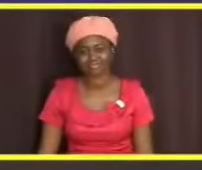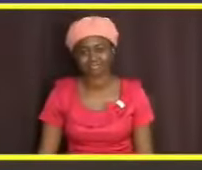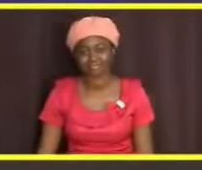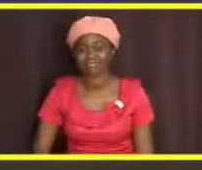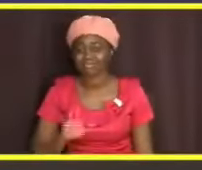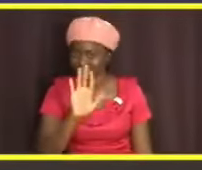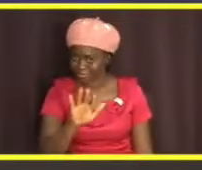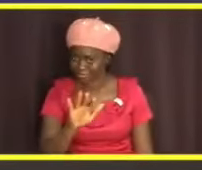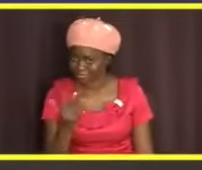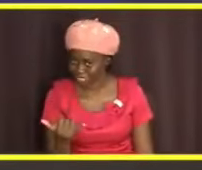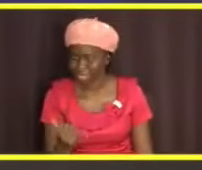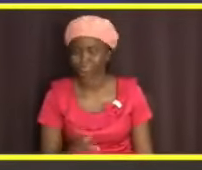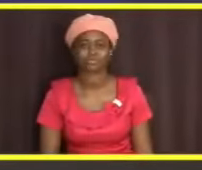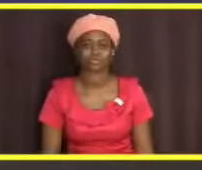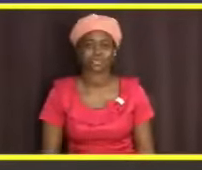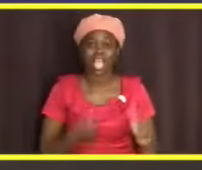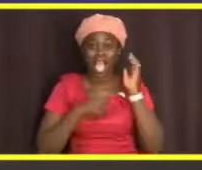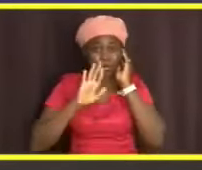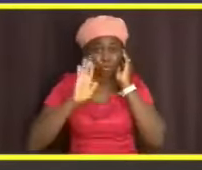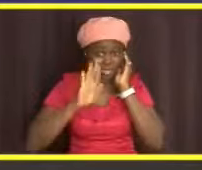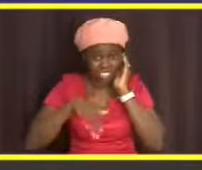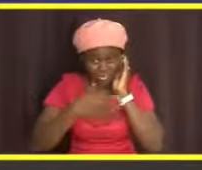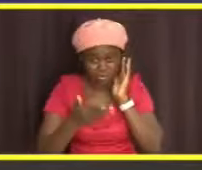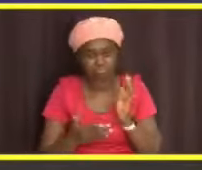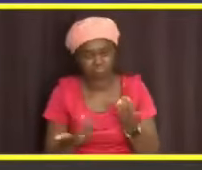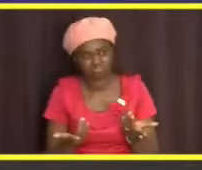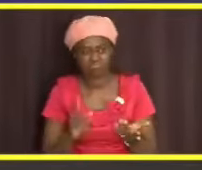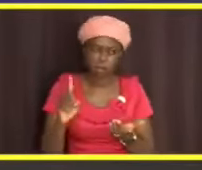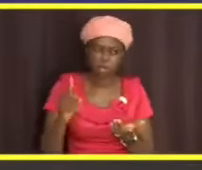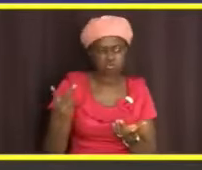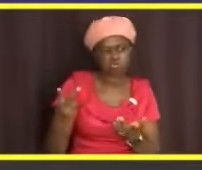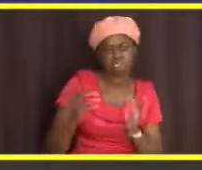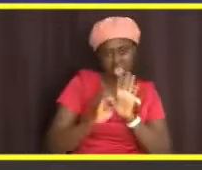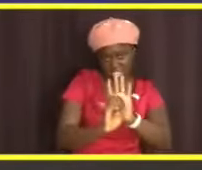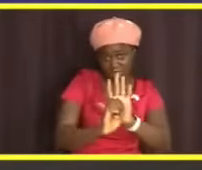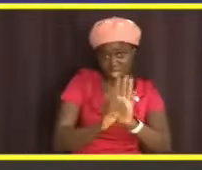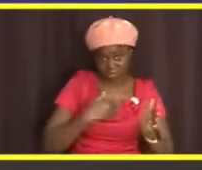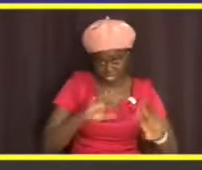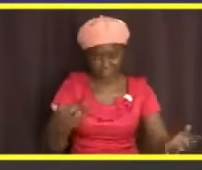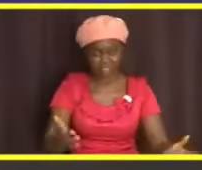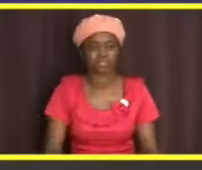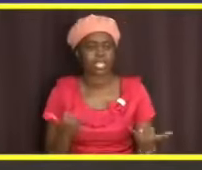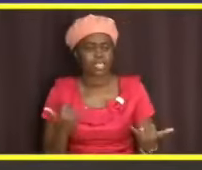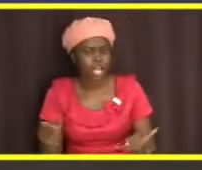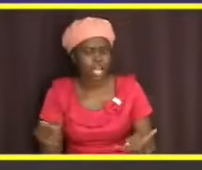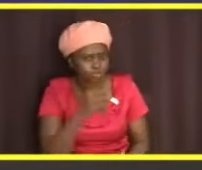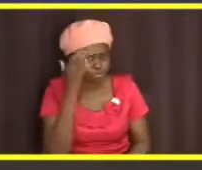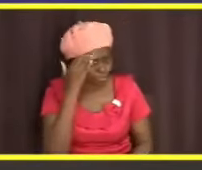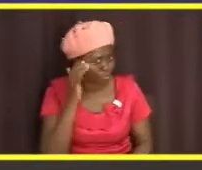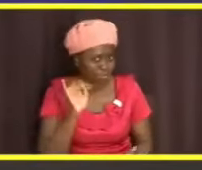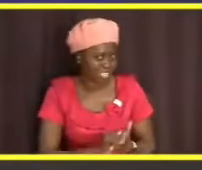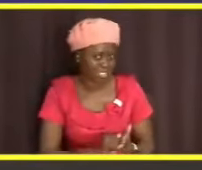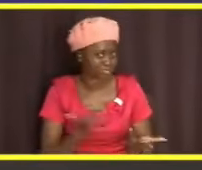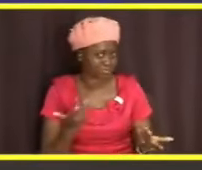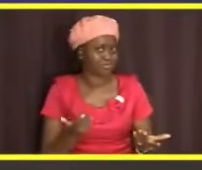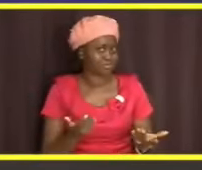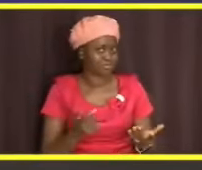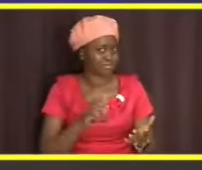And I will just give you one or two examples. I'm sure by now you know the sermon is not going to be